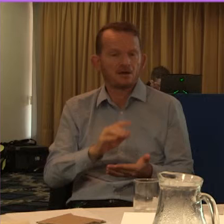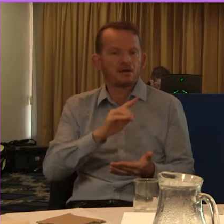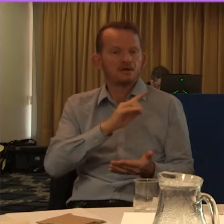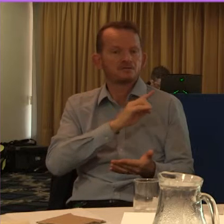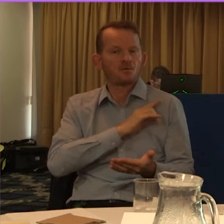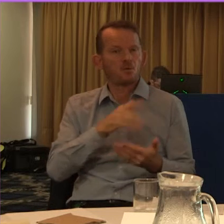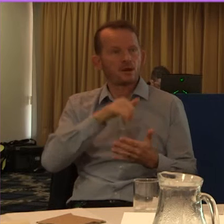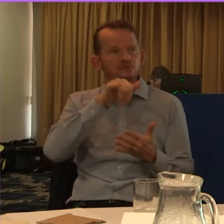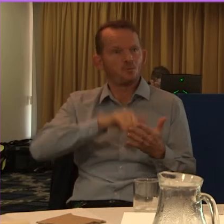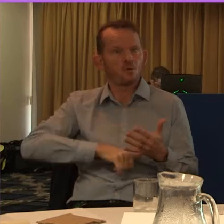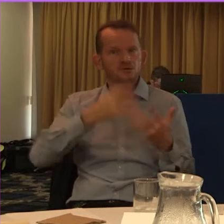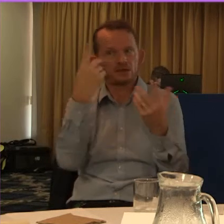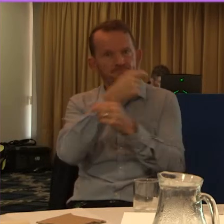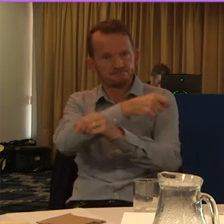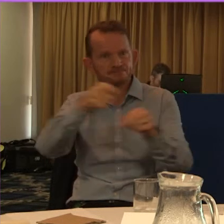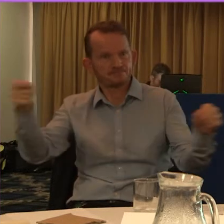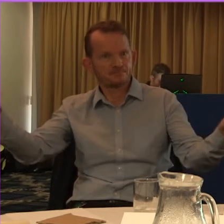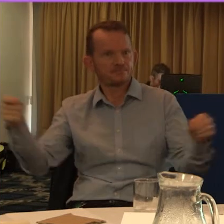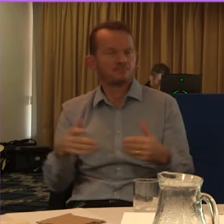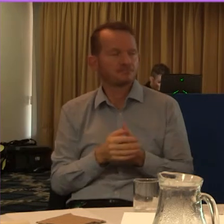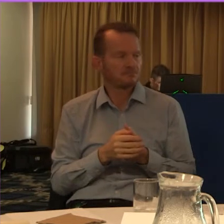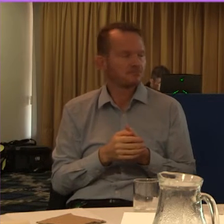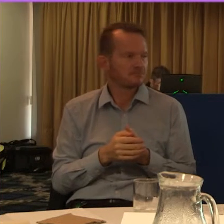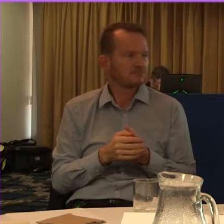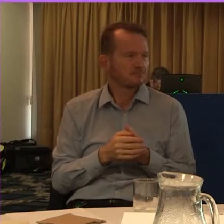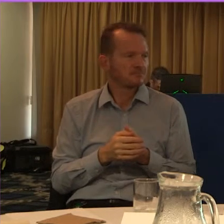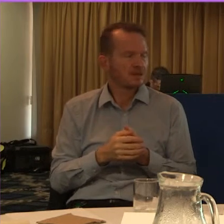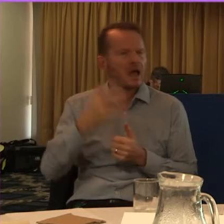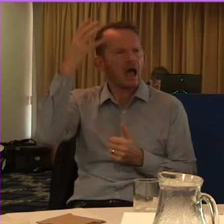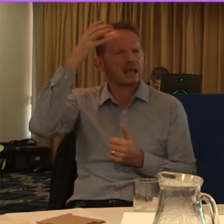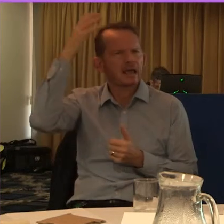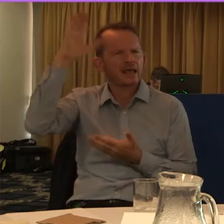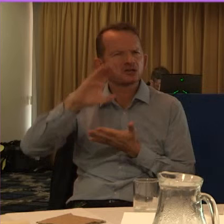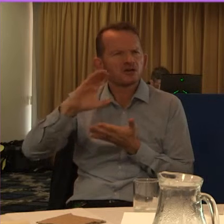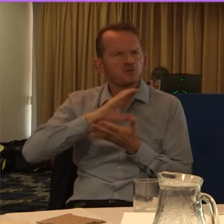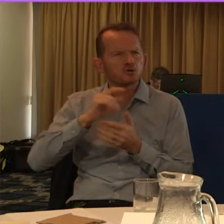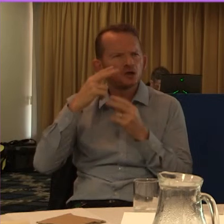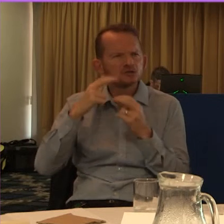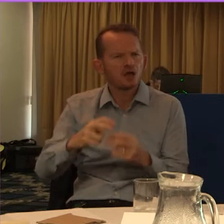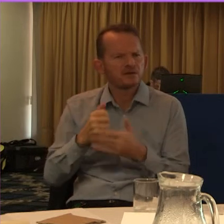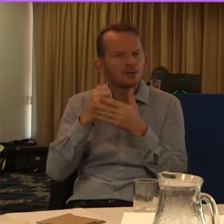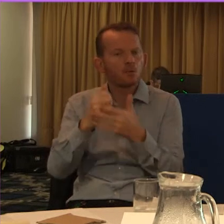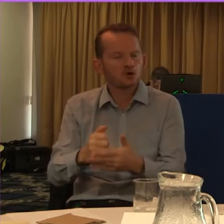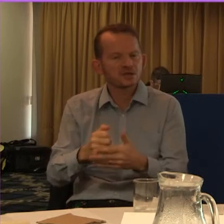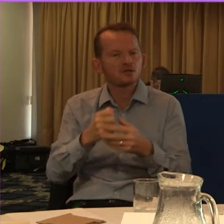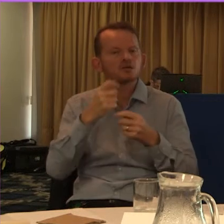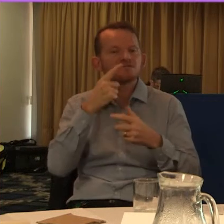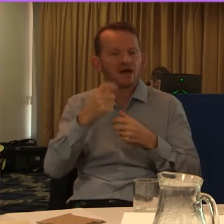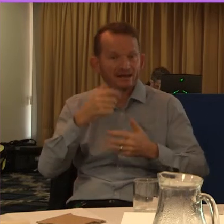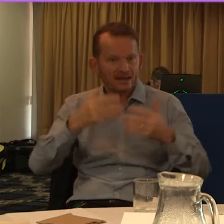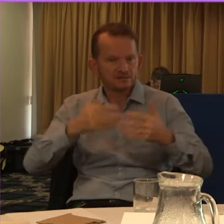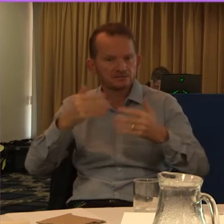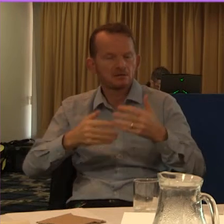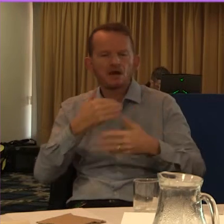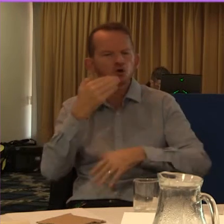we can make those findings as representative as possible. A King's Fund survey also supported those findings, where